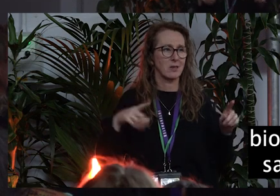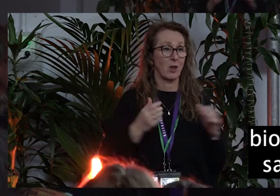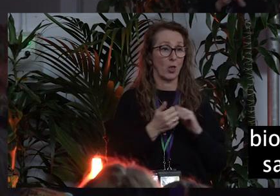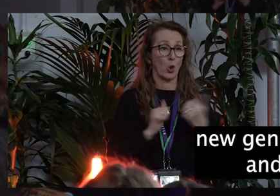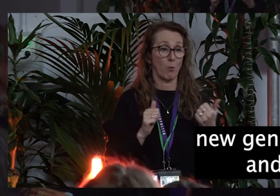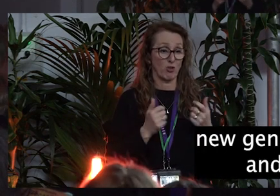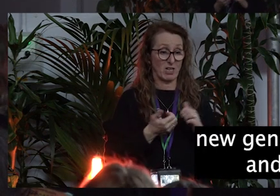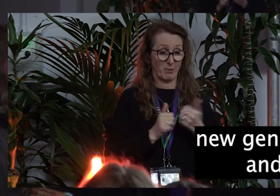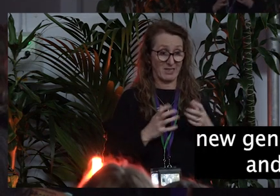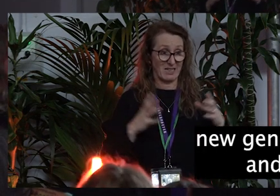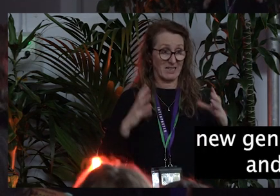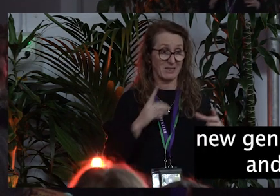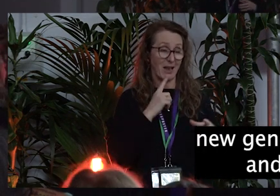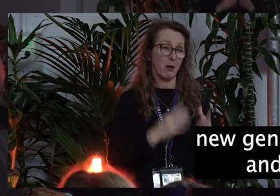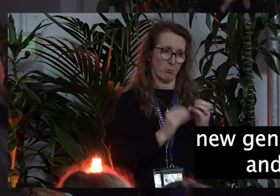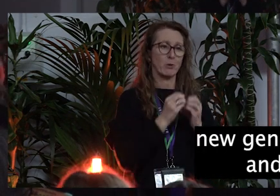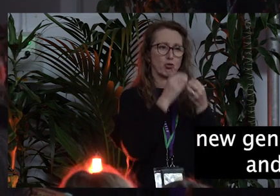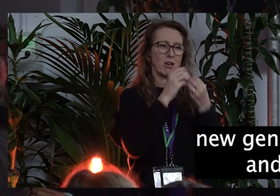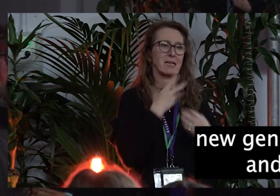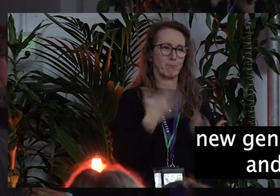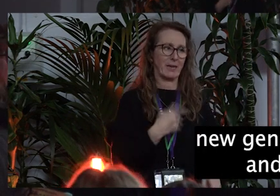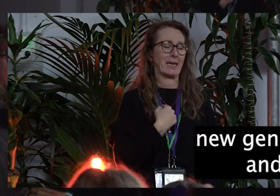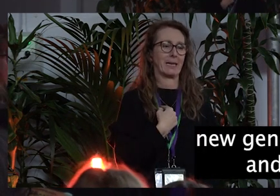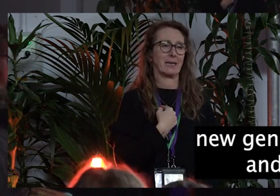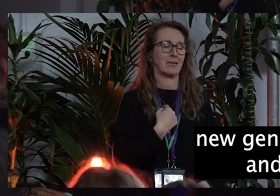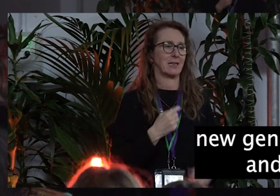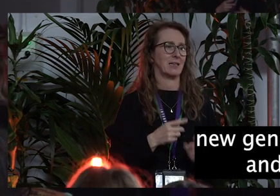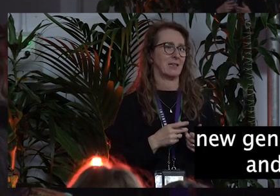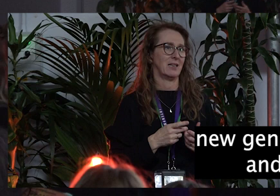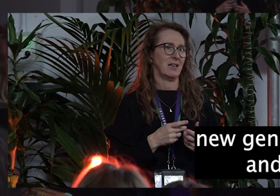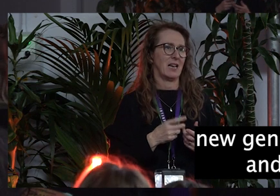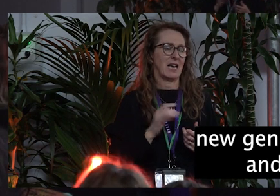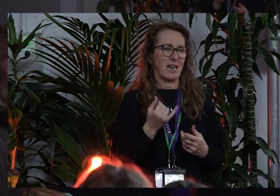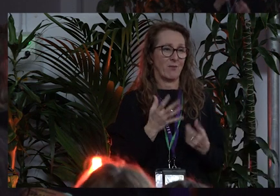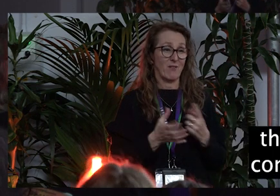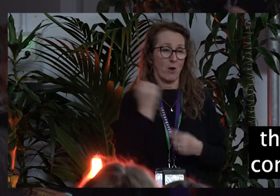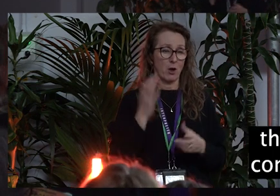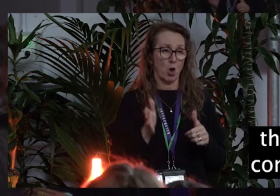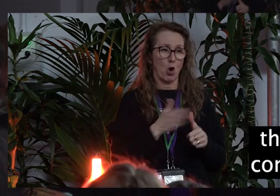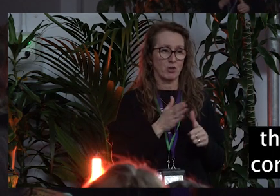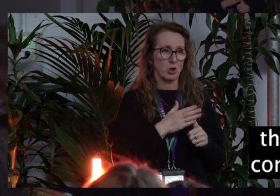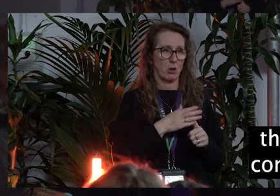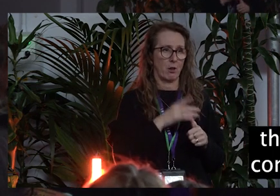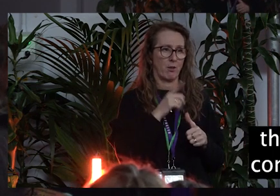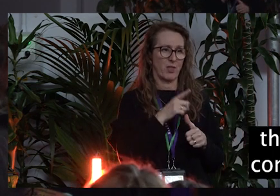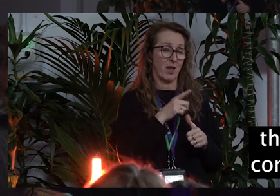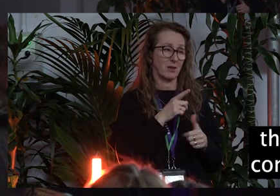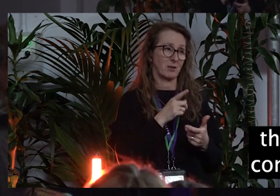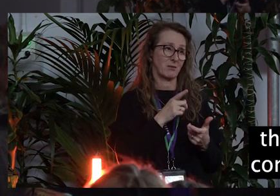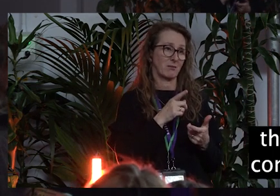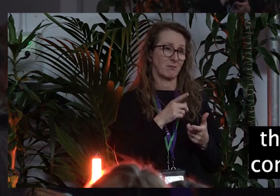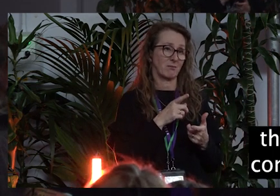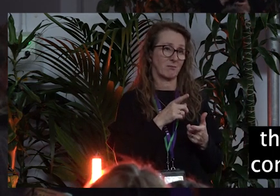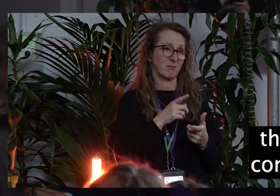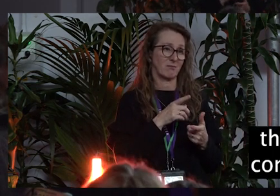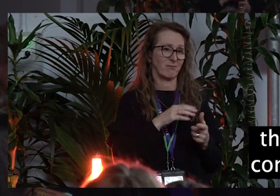they have created the new genome, or say that they've created a variation. And even if they find the original, they just put it in